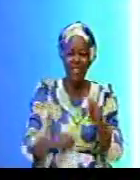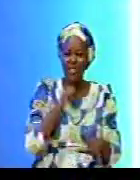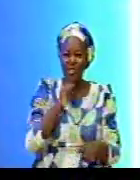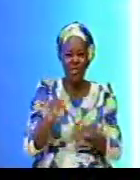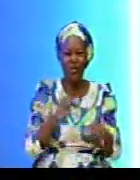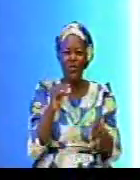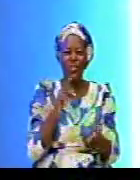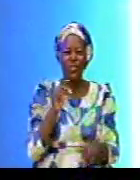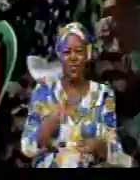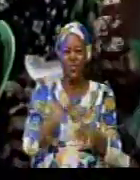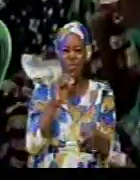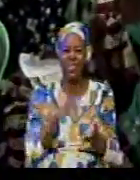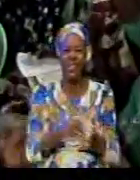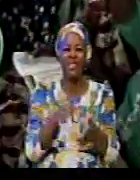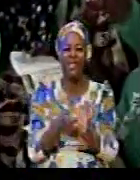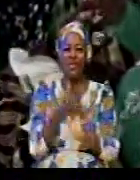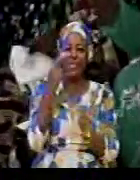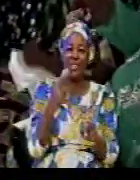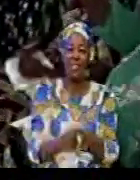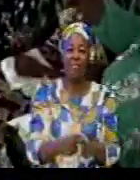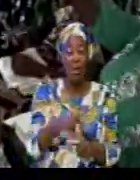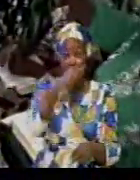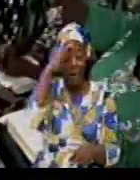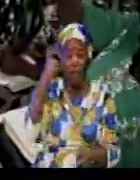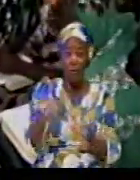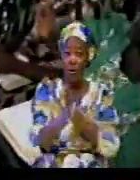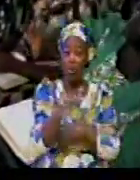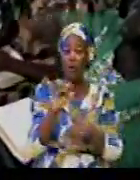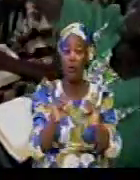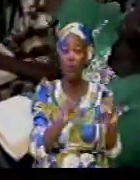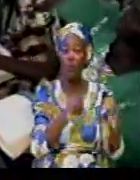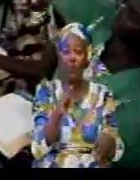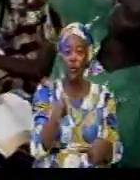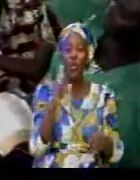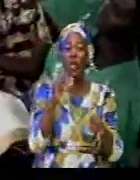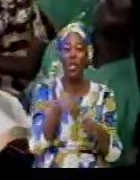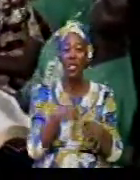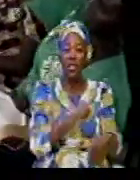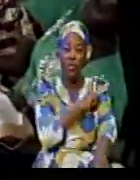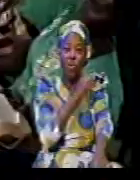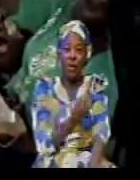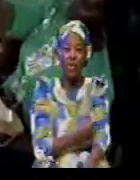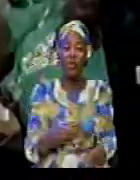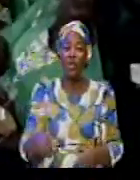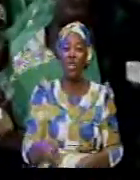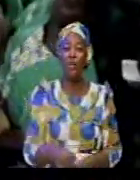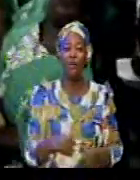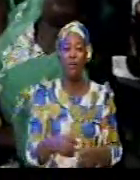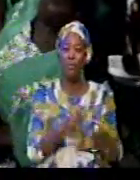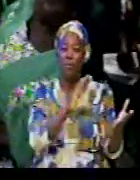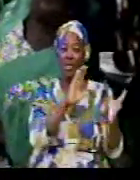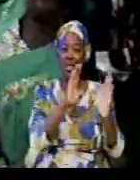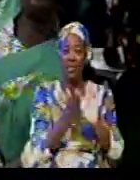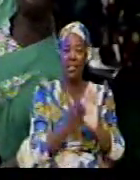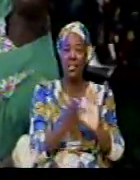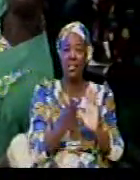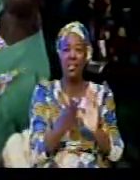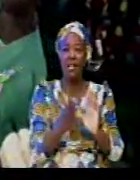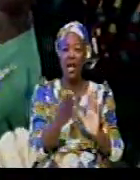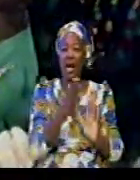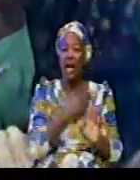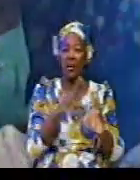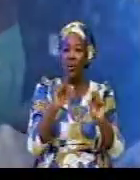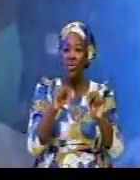not touch you. He cannot touch you again, because God puts you in